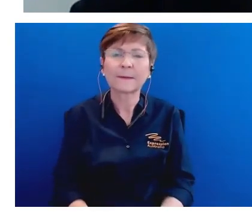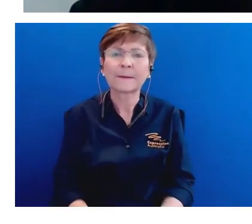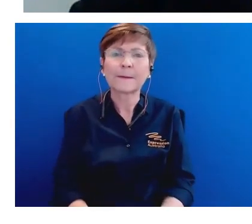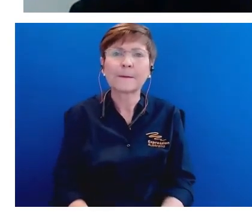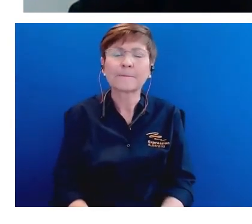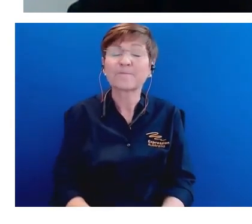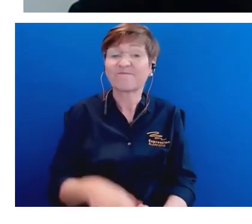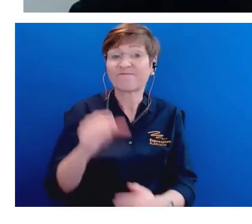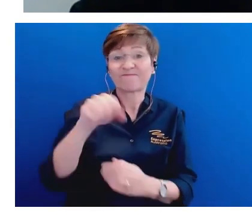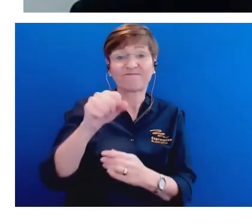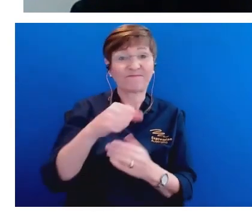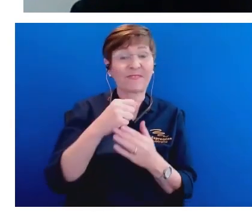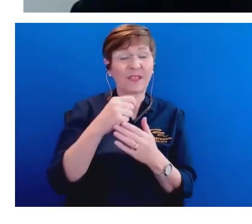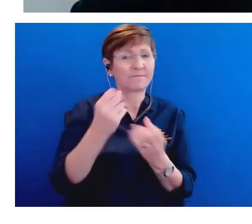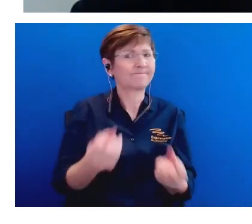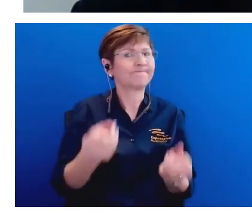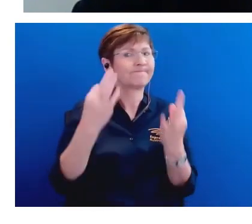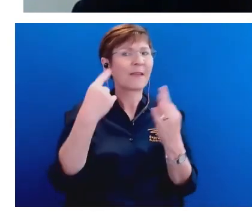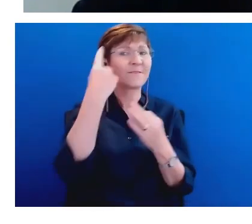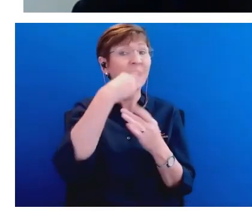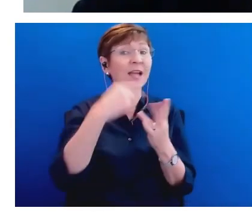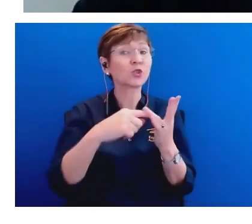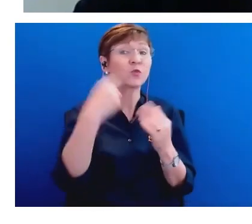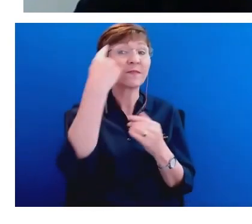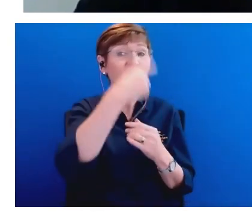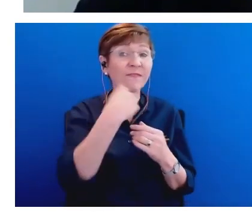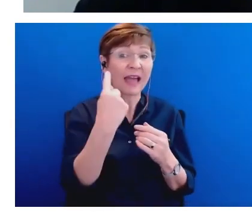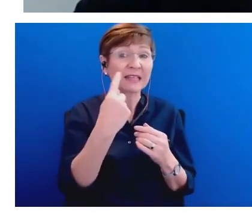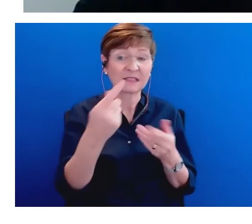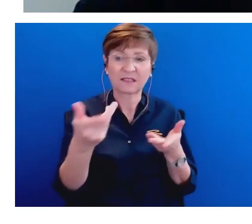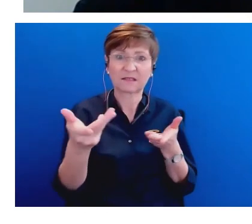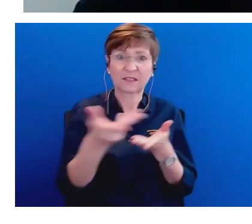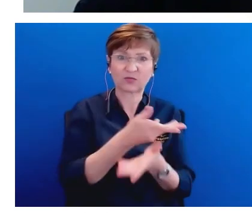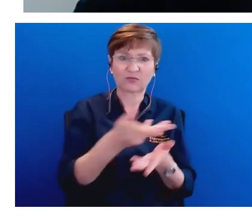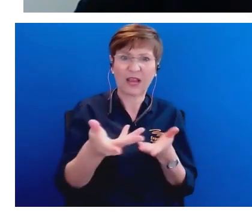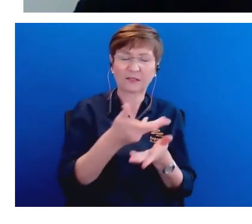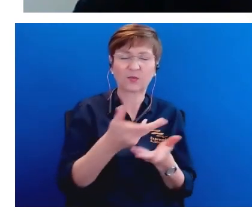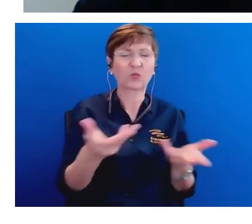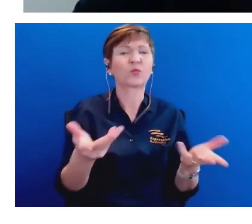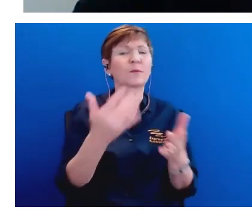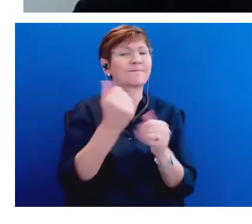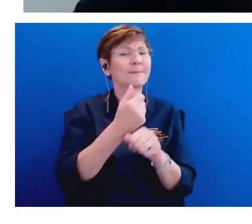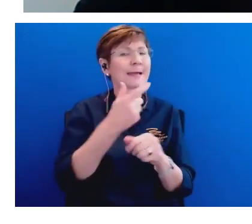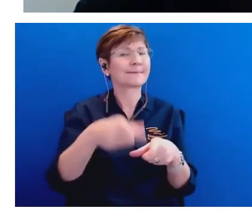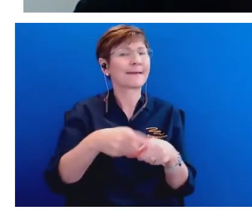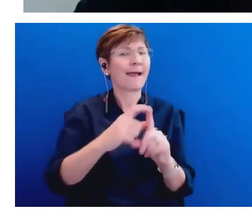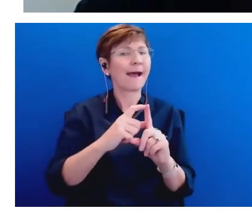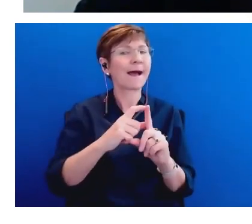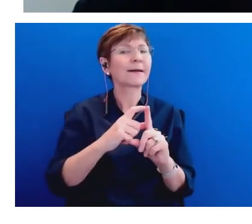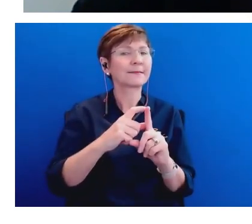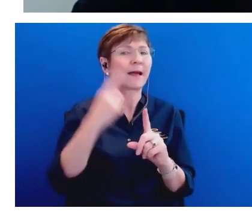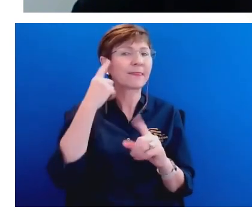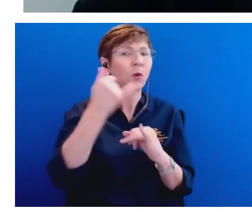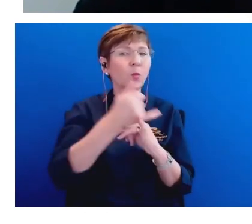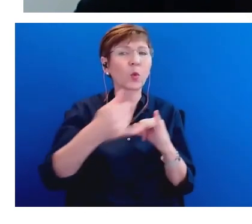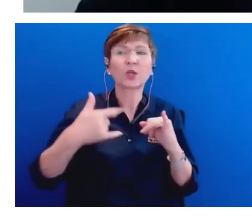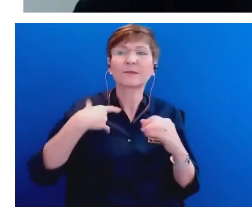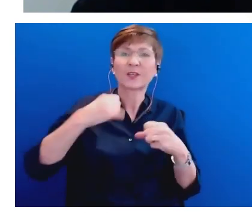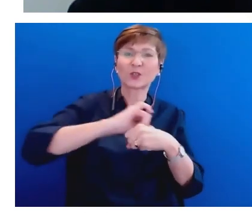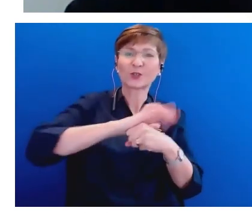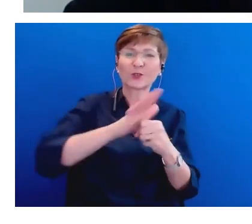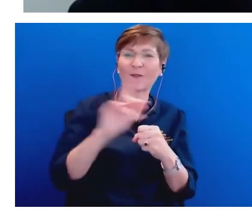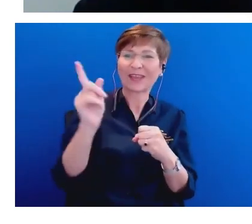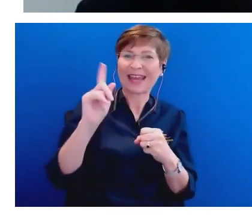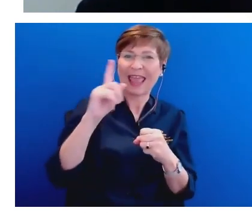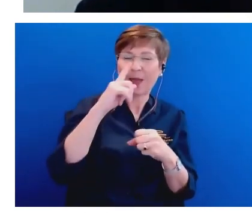a lack of face-to-face interaction would make things quite difficult, and that's going to be an increasing problem in these times. So, the next